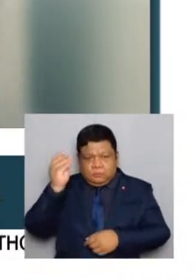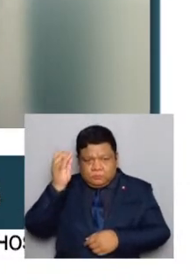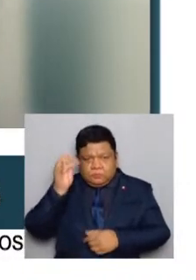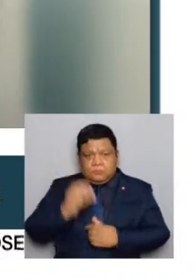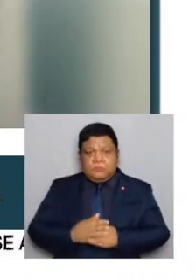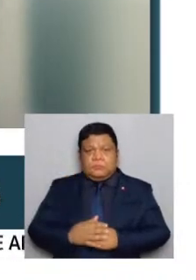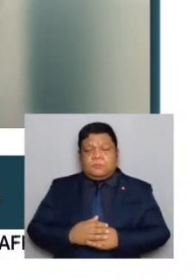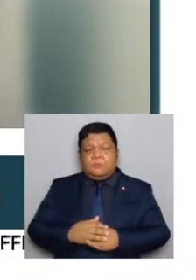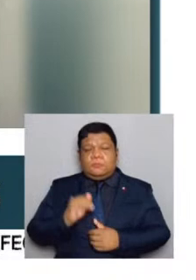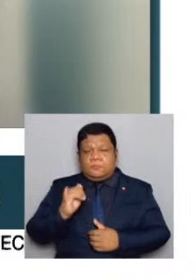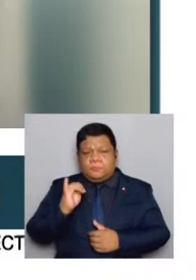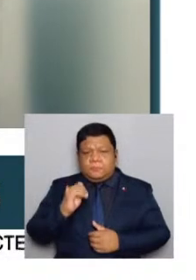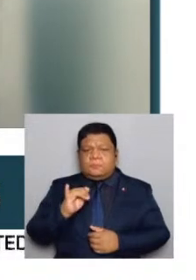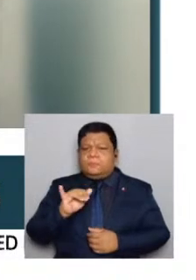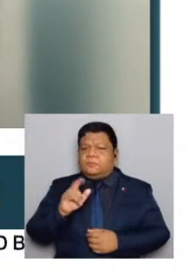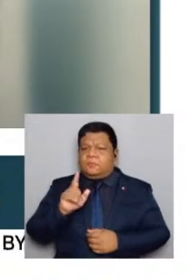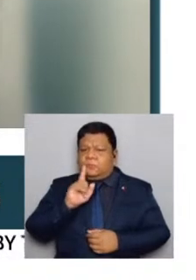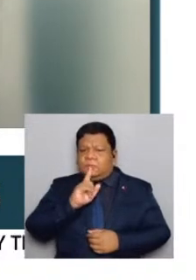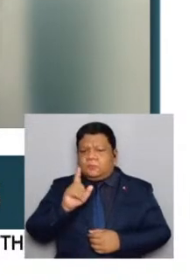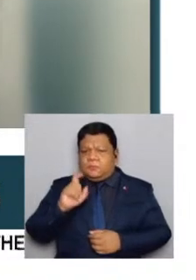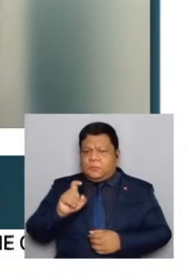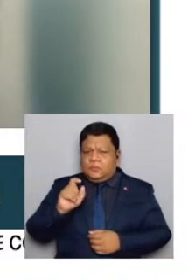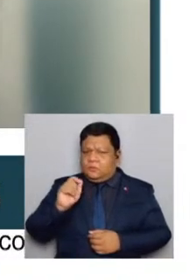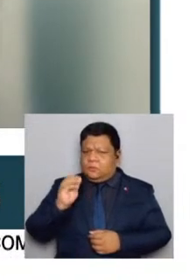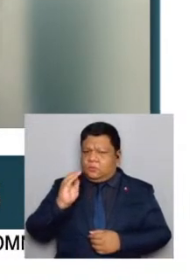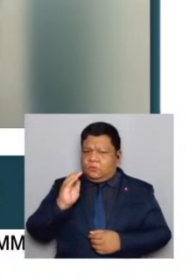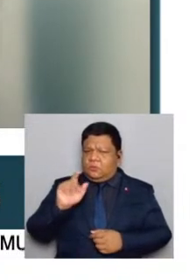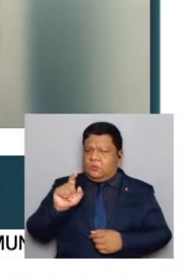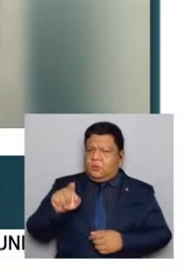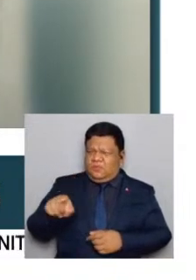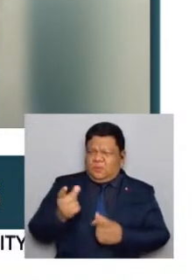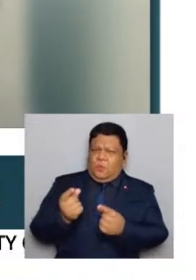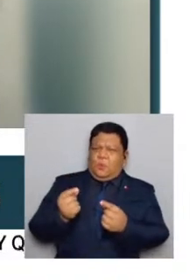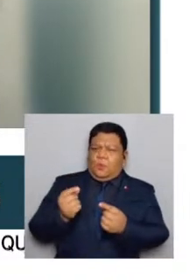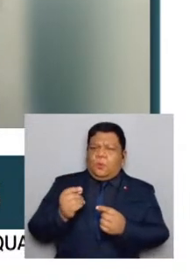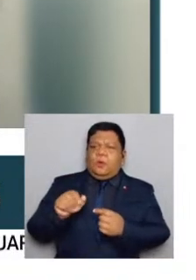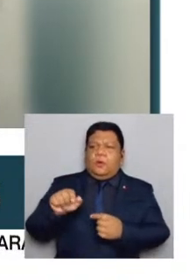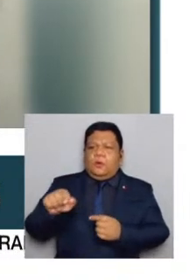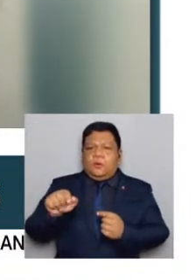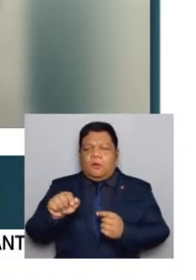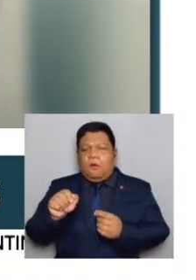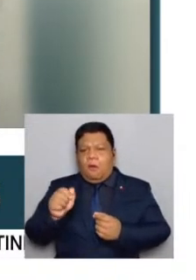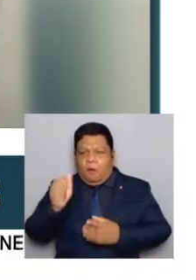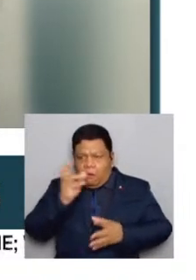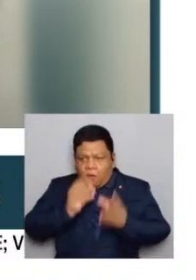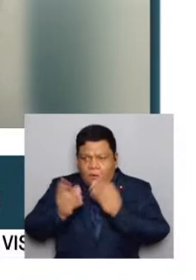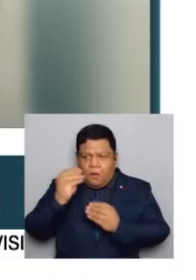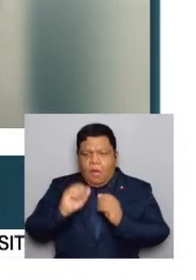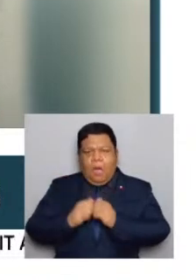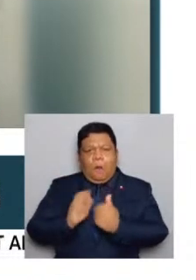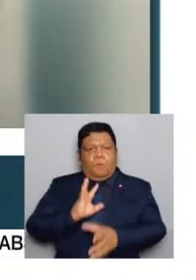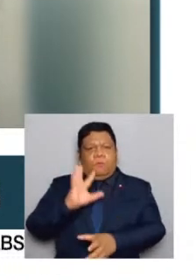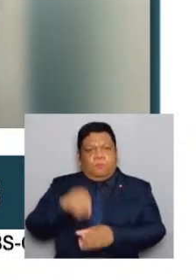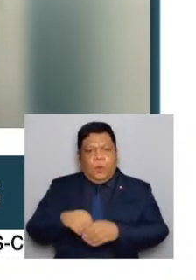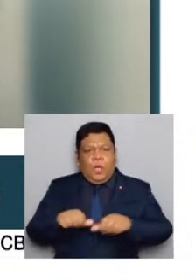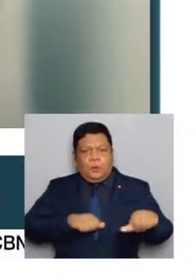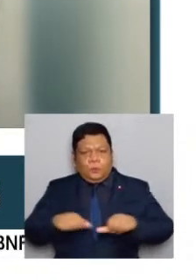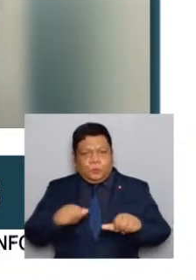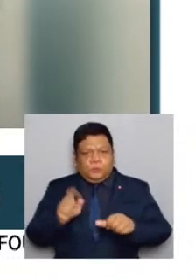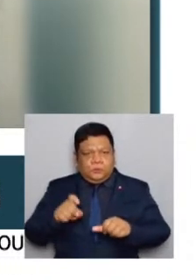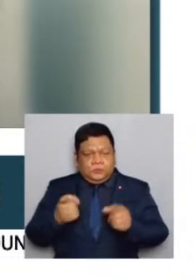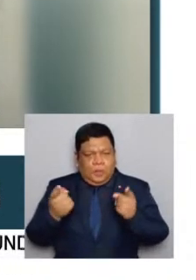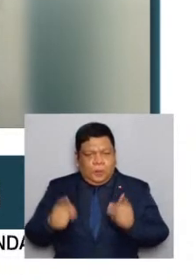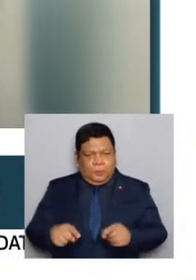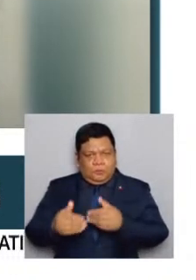in terms of what they can really do to be part of the action that needs to happen